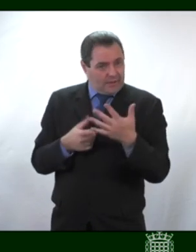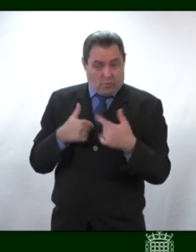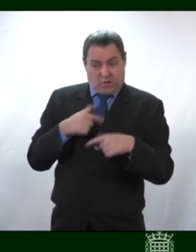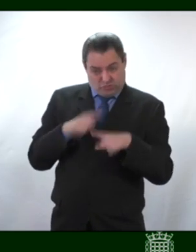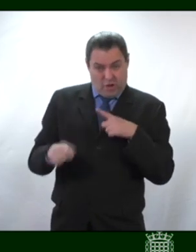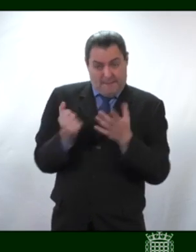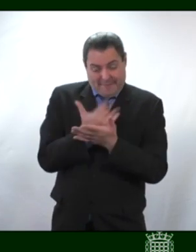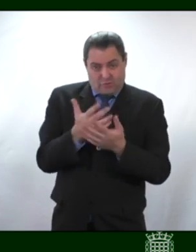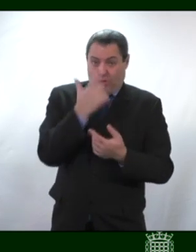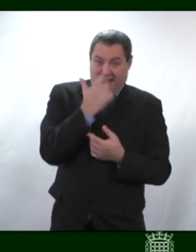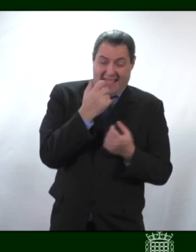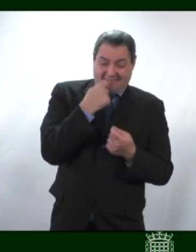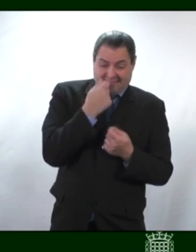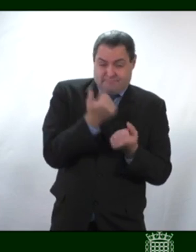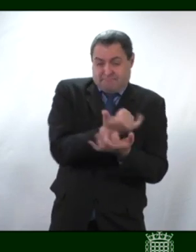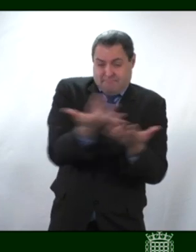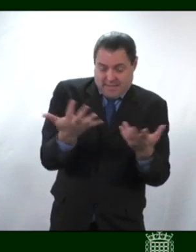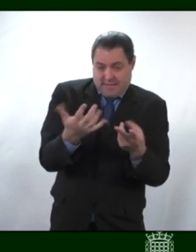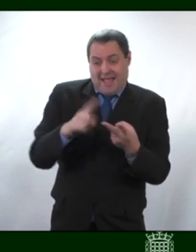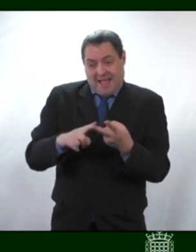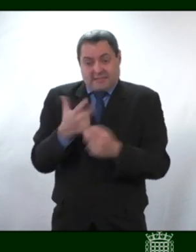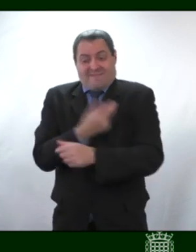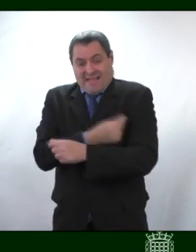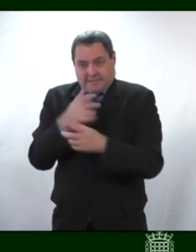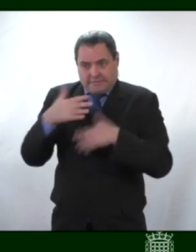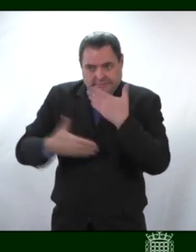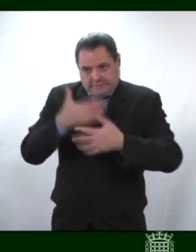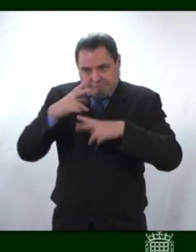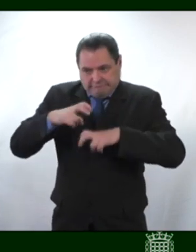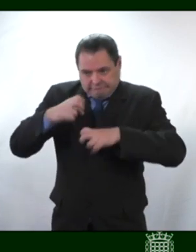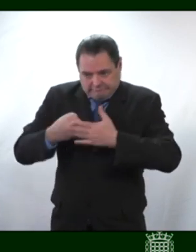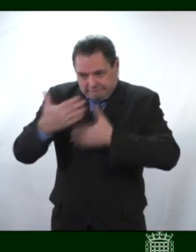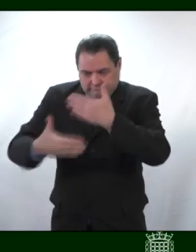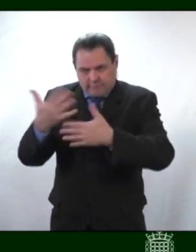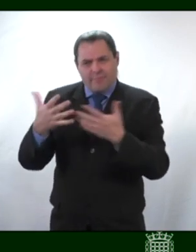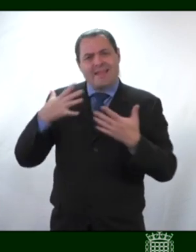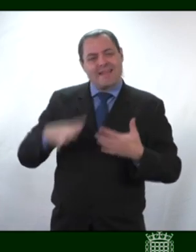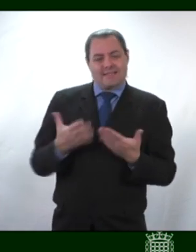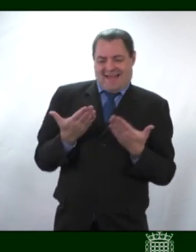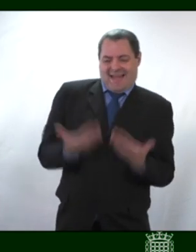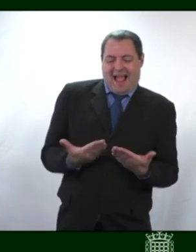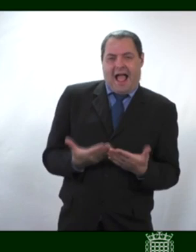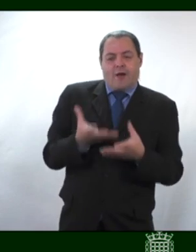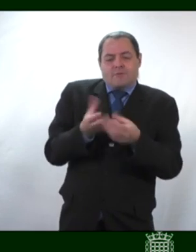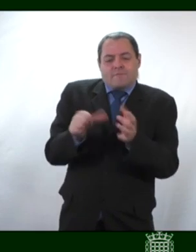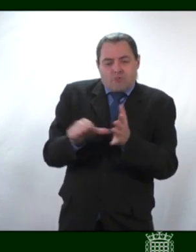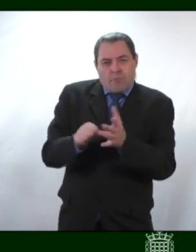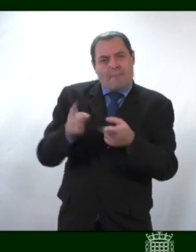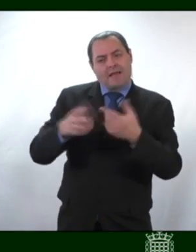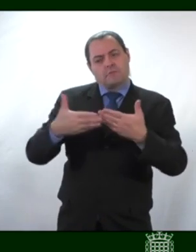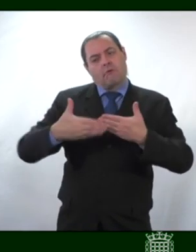as quickly as feasibly possible. We need a long-term solution to COVID, as well as the short-term action that we're having to